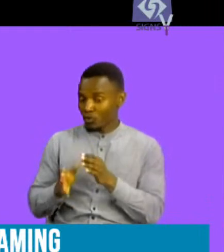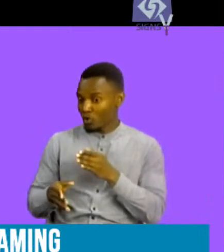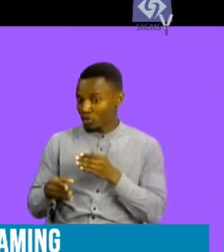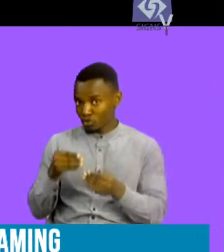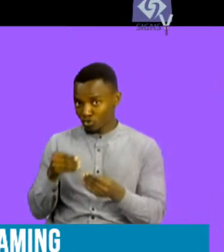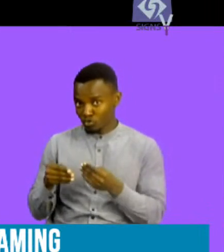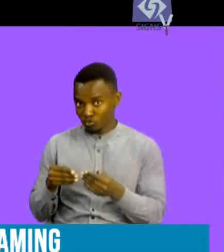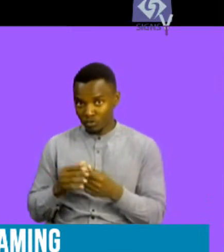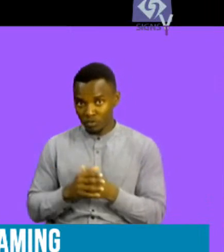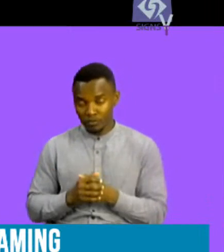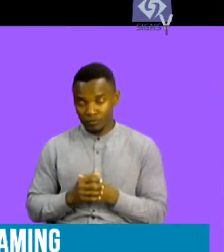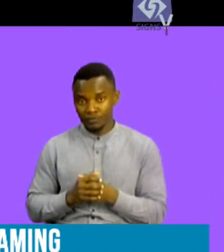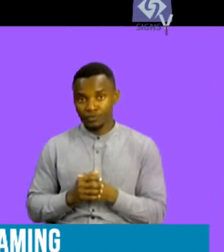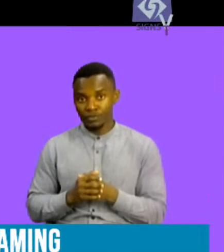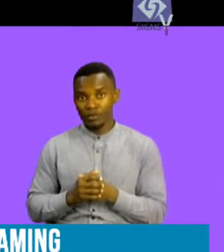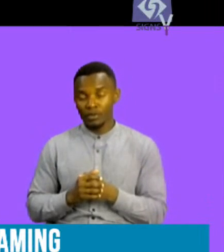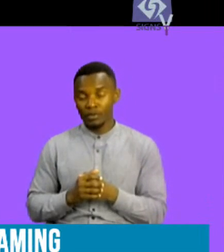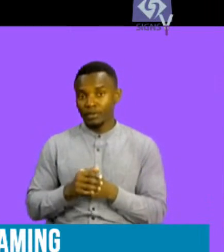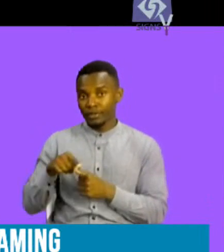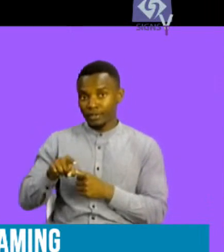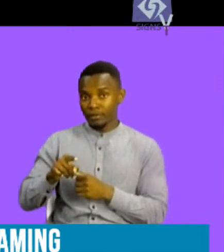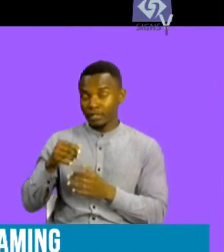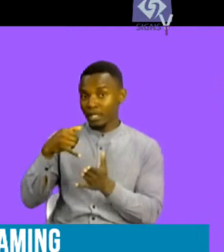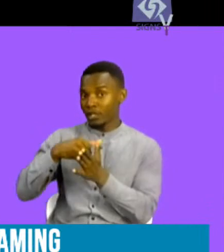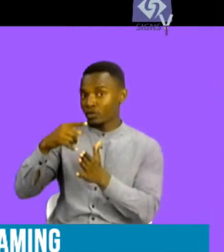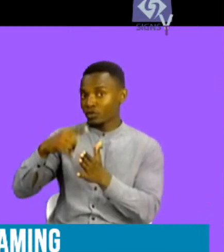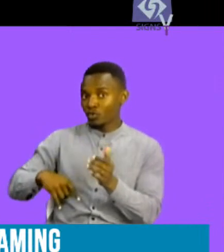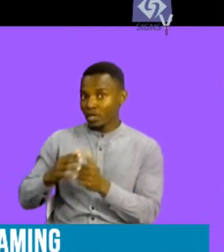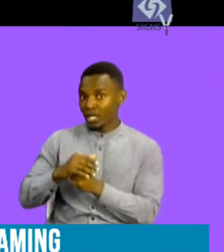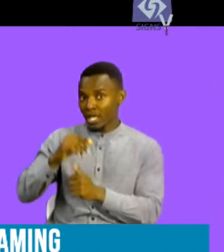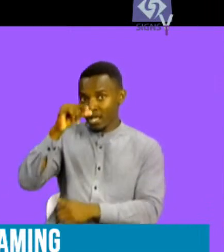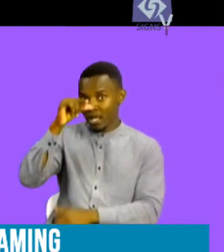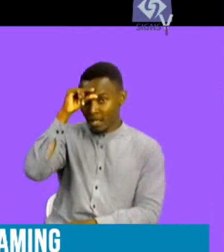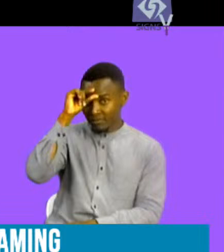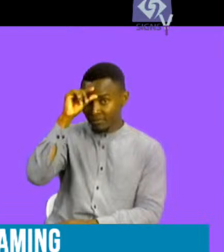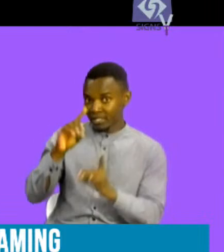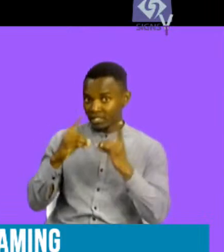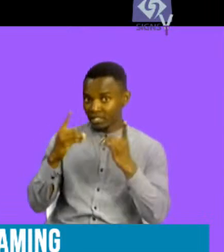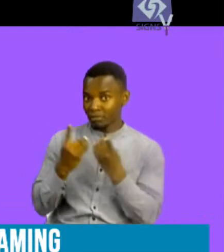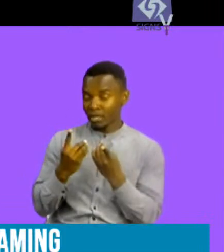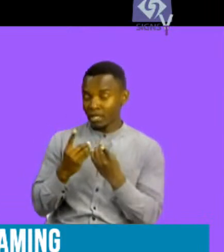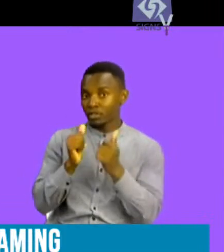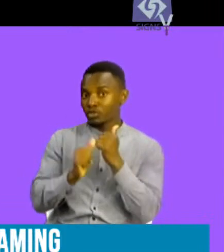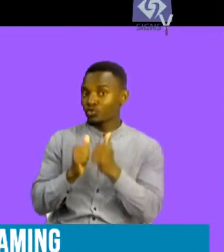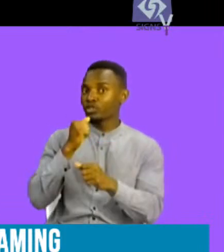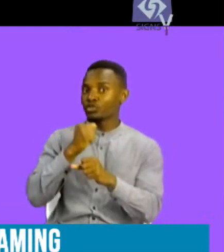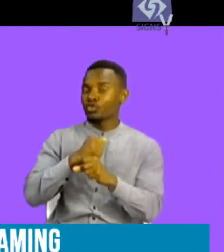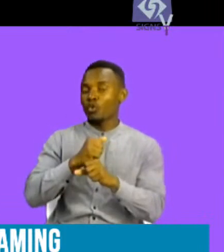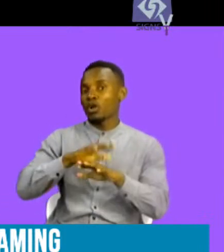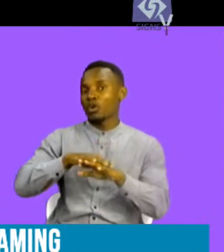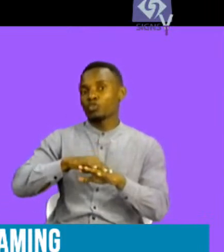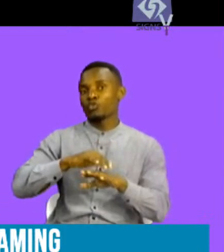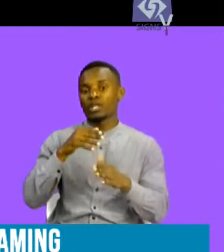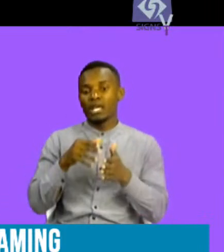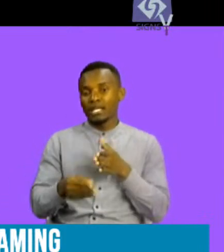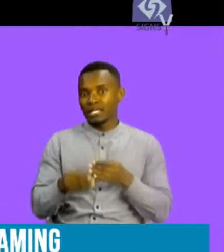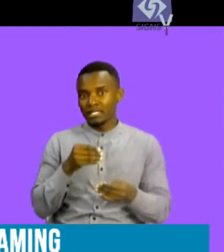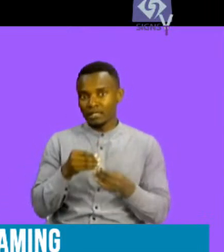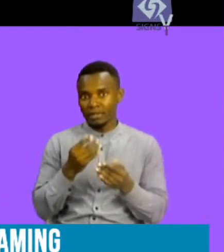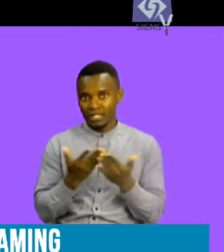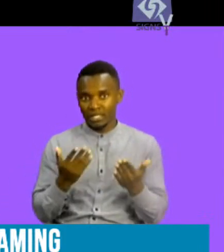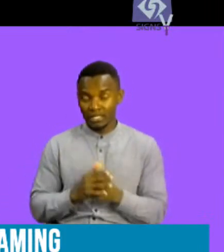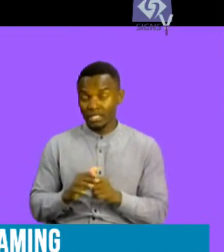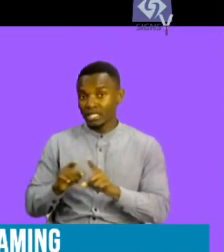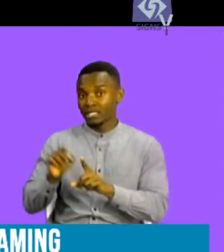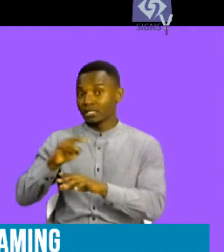Group, has composition of government departments that directly relate to issues disability. So the National Council is